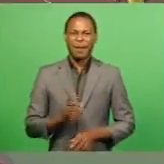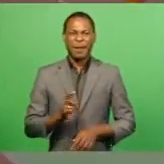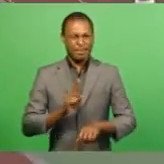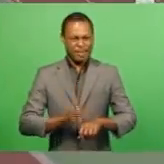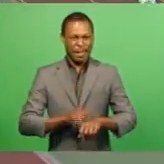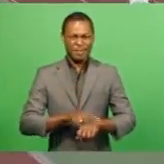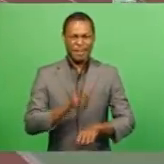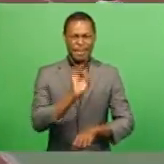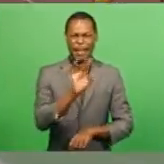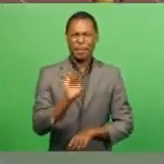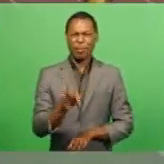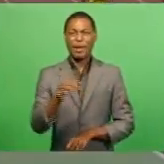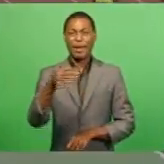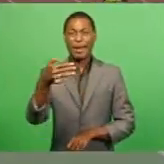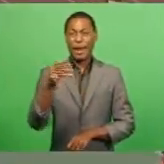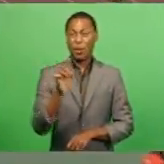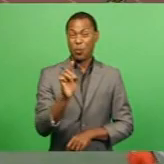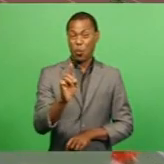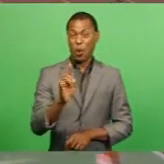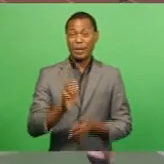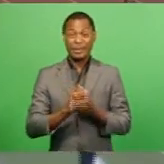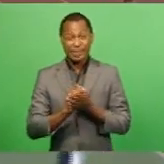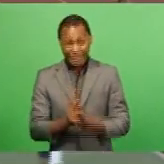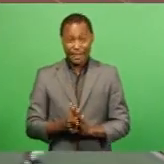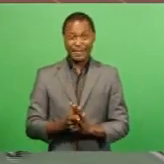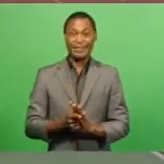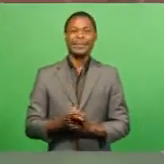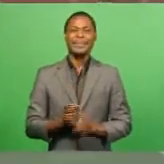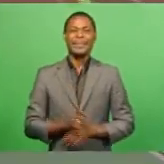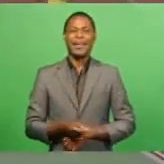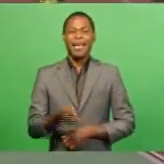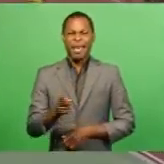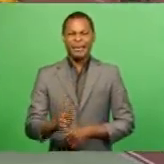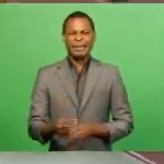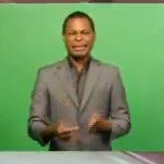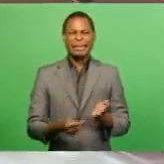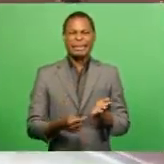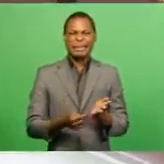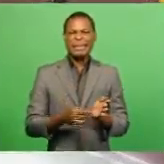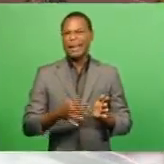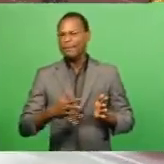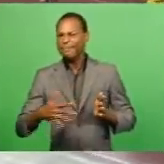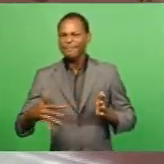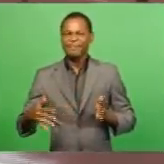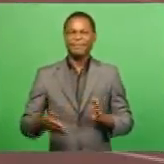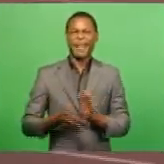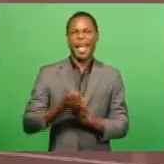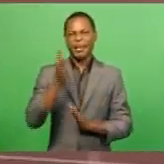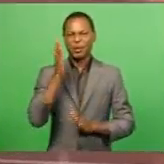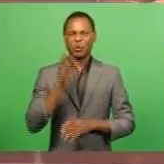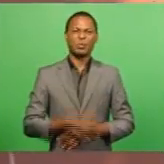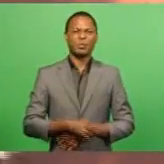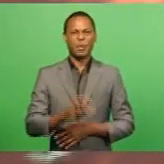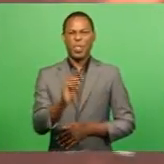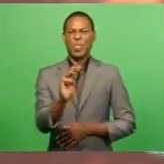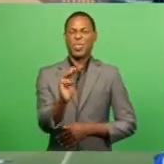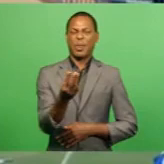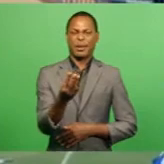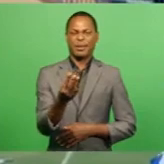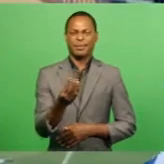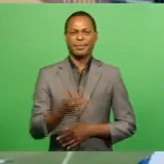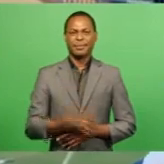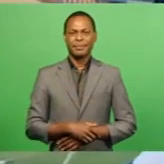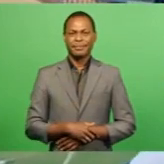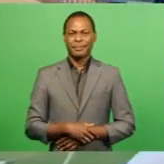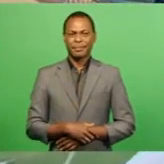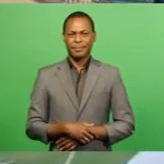of 10.91 seconds, while Aminyasi Titoko of Tilak High School came in third with 11.56 seconds. I'd like